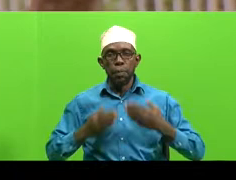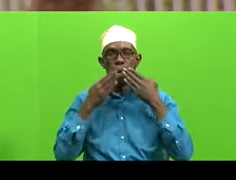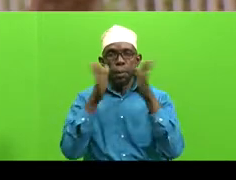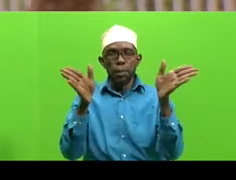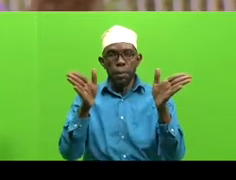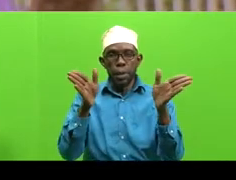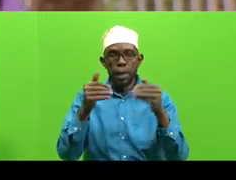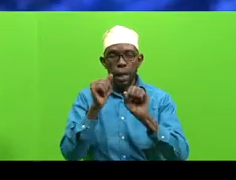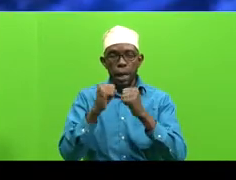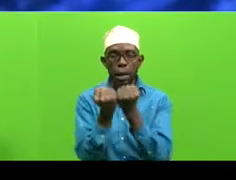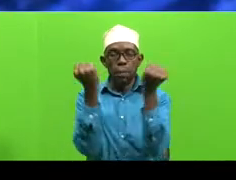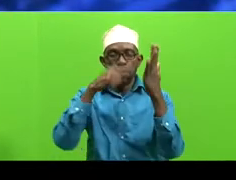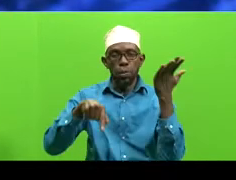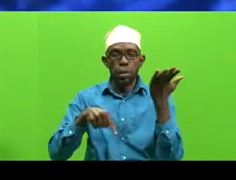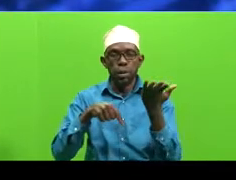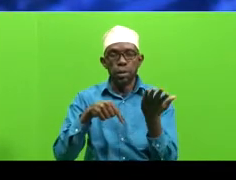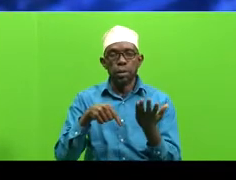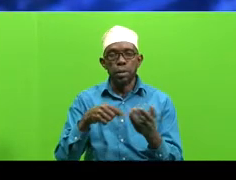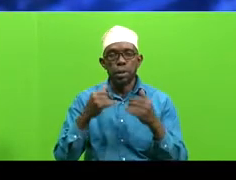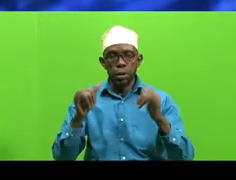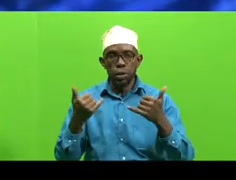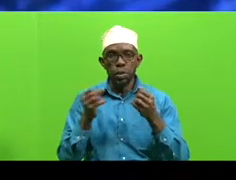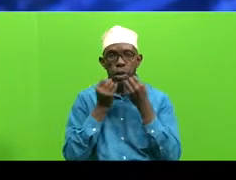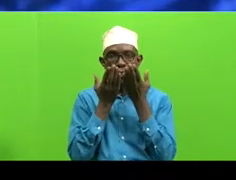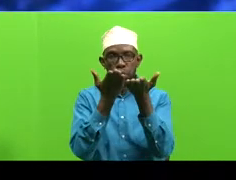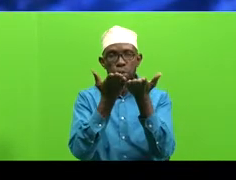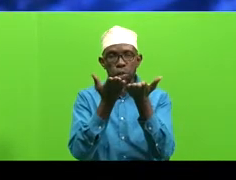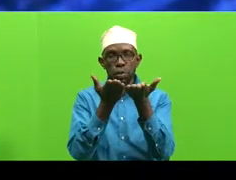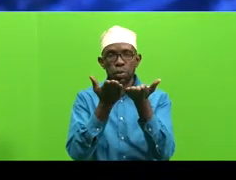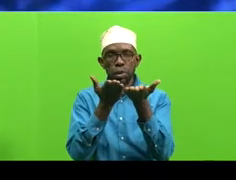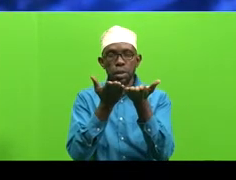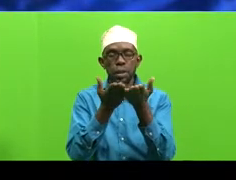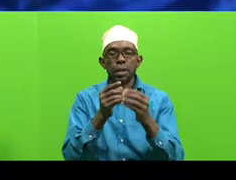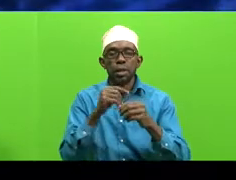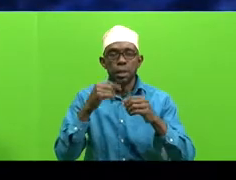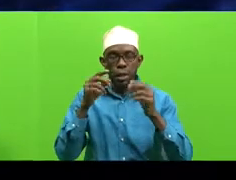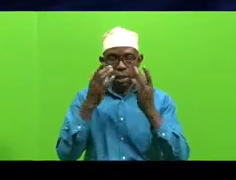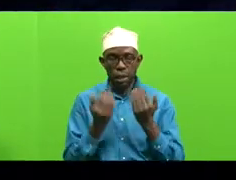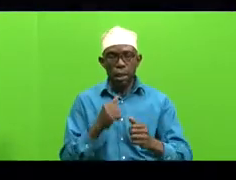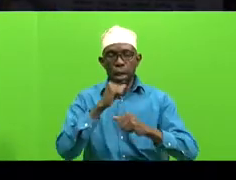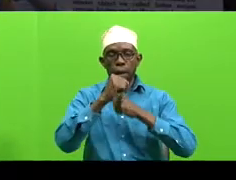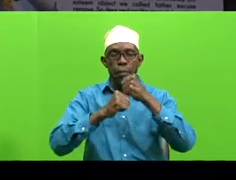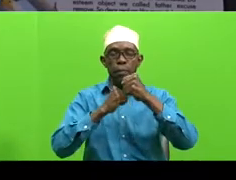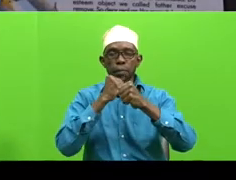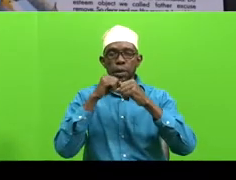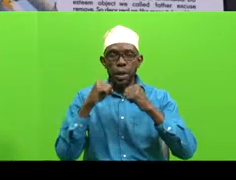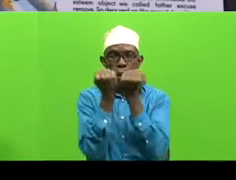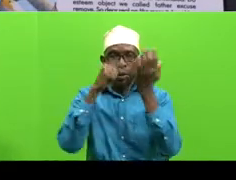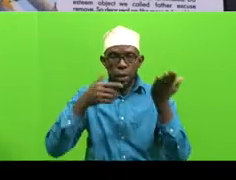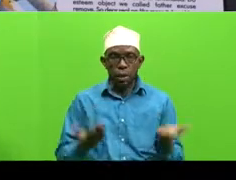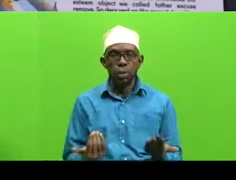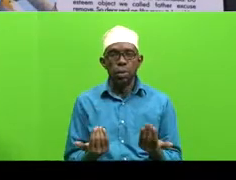you, if it is timely. News is information that is relayed about current events on various topics, such